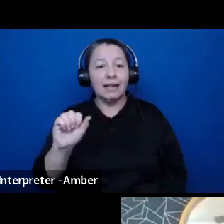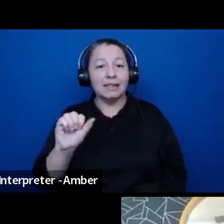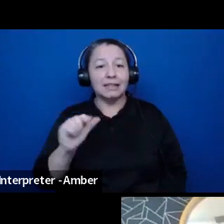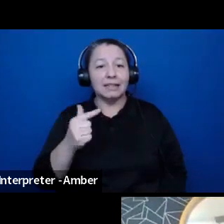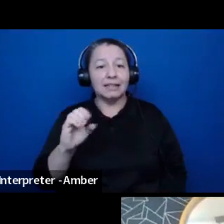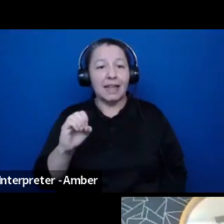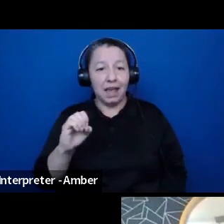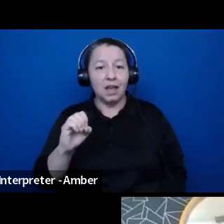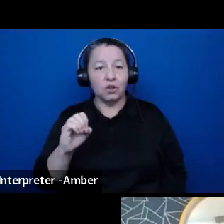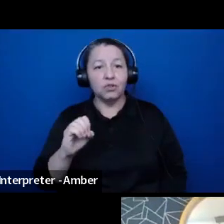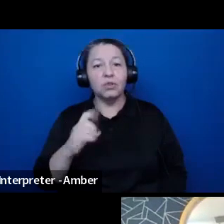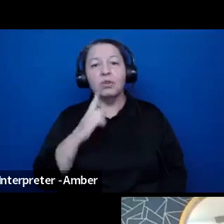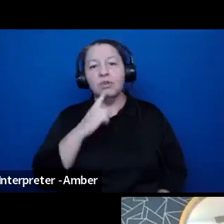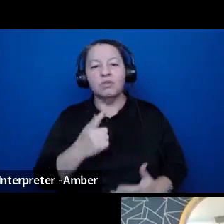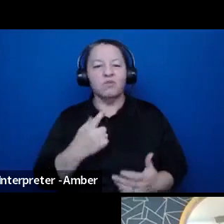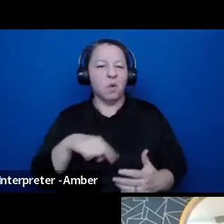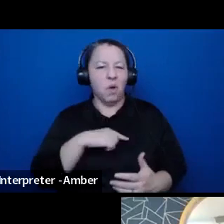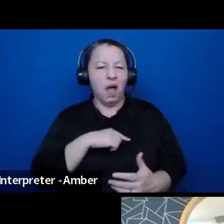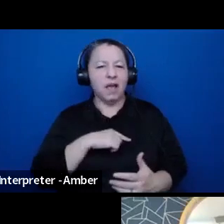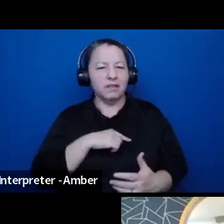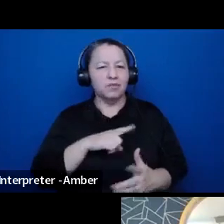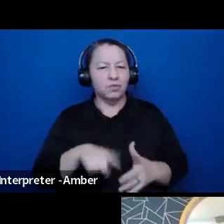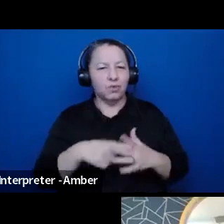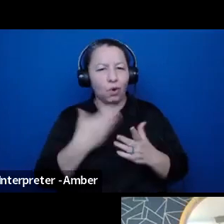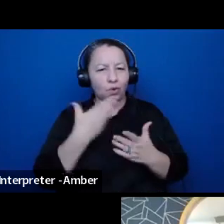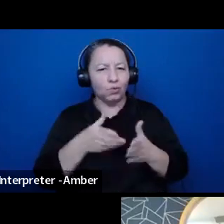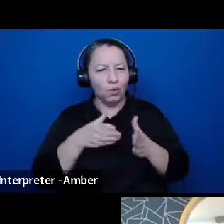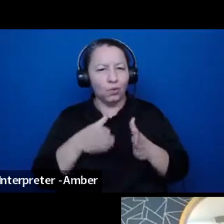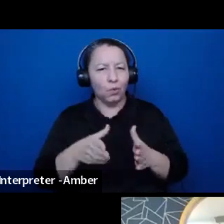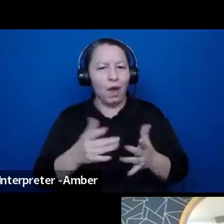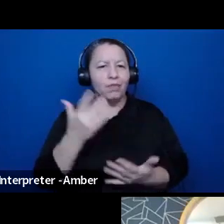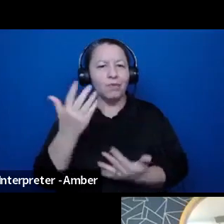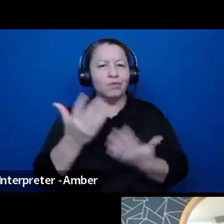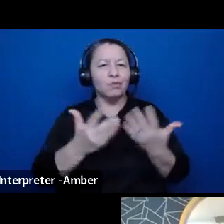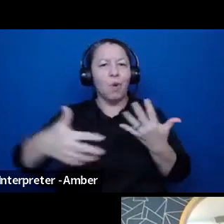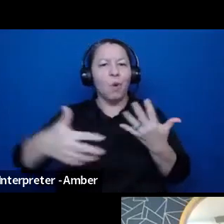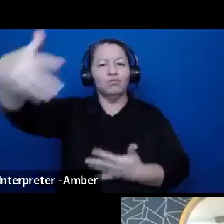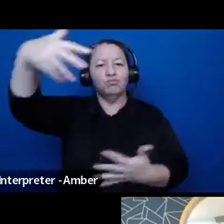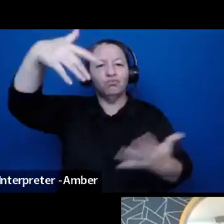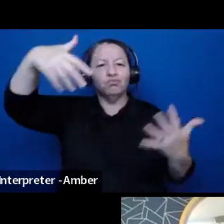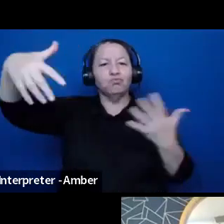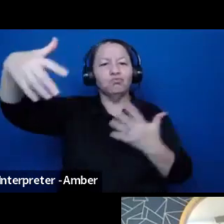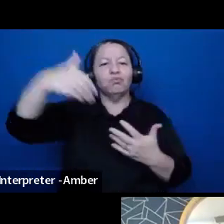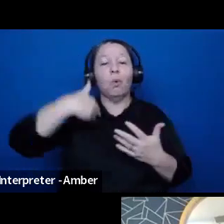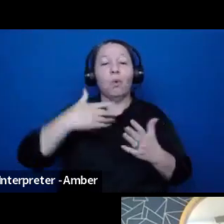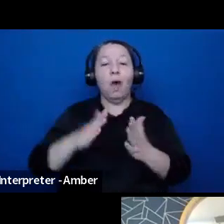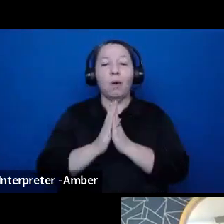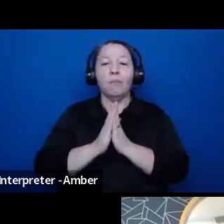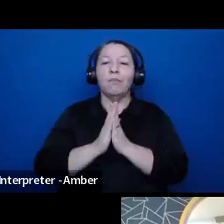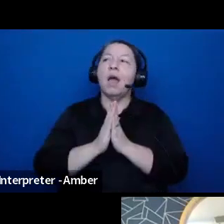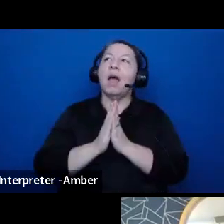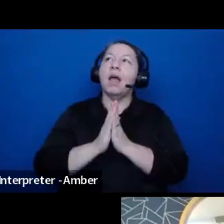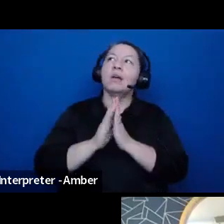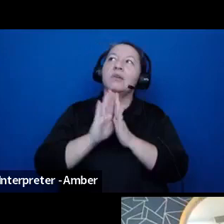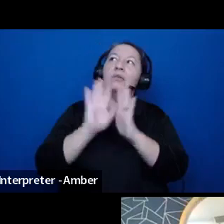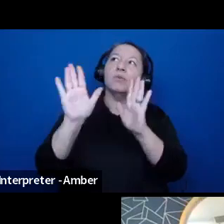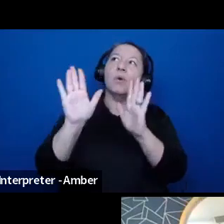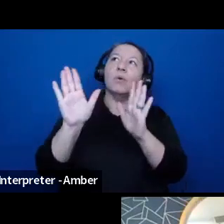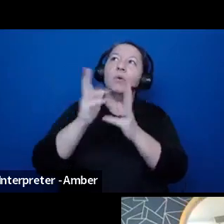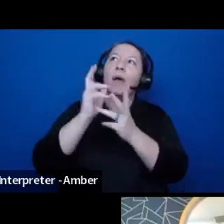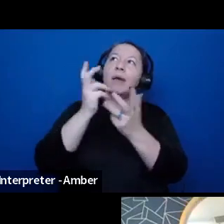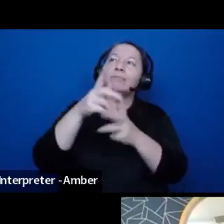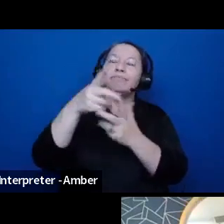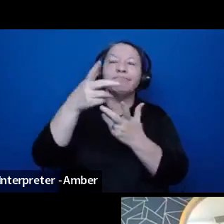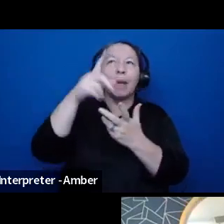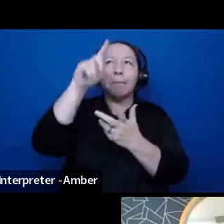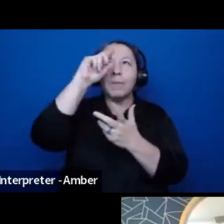smoke. So we have the prayer. Tukashila, great mystery, teach me how to trust my